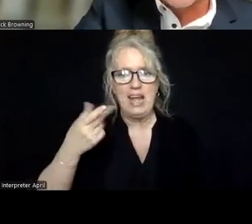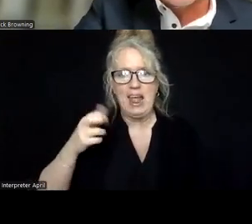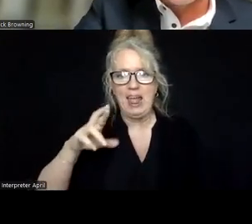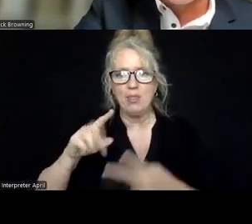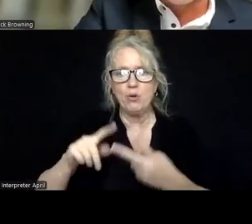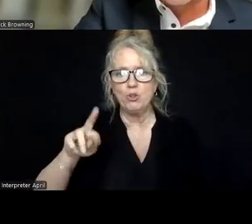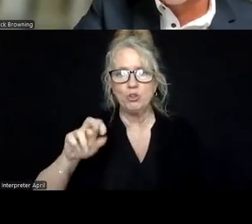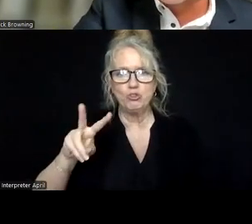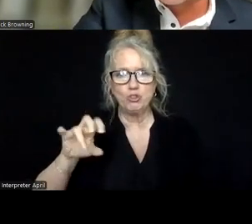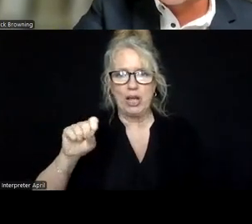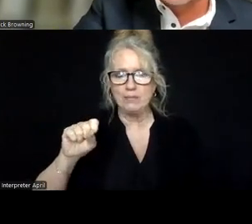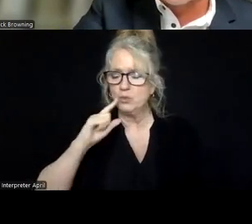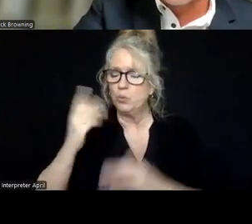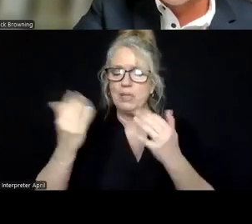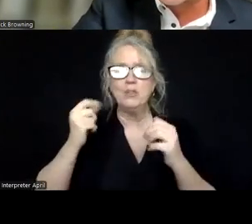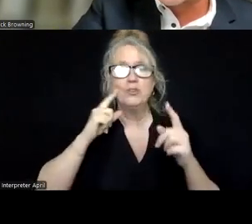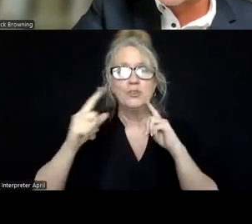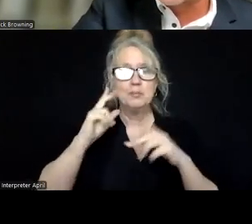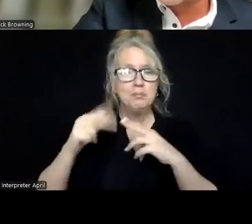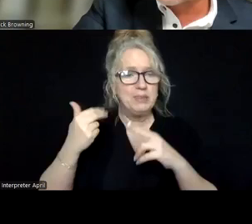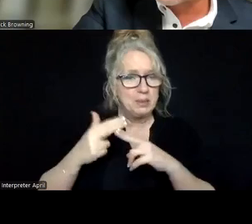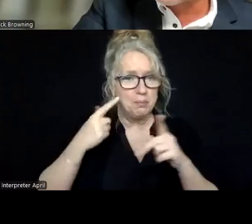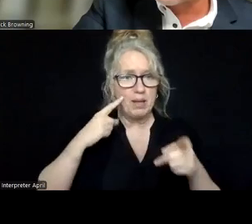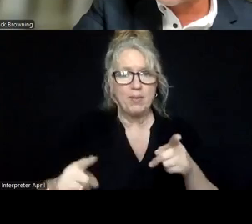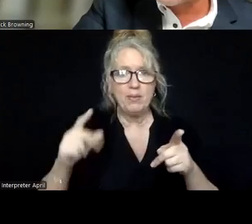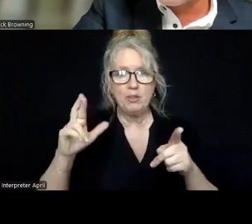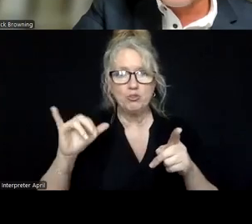Travis or someone will be on here that would like to speak about it for just a second?